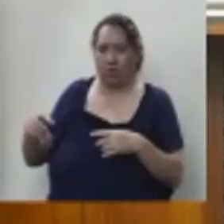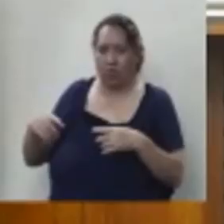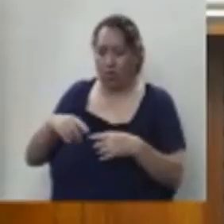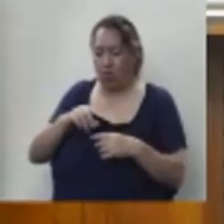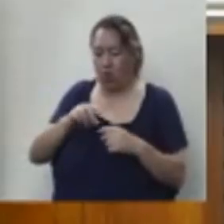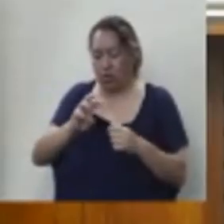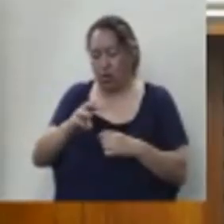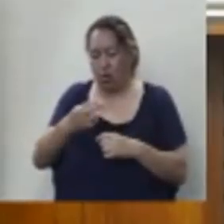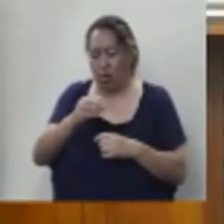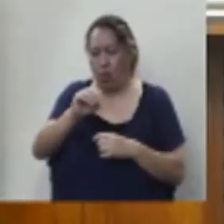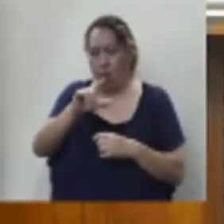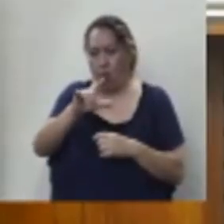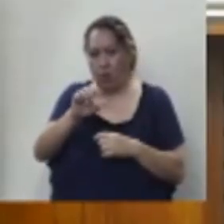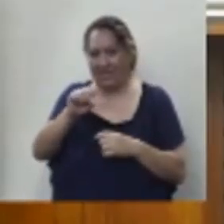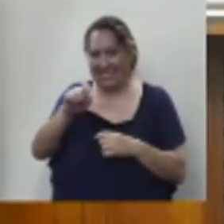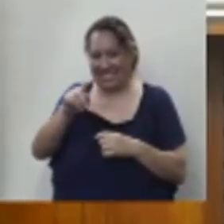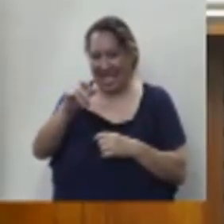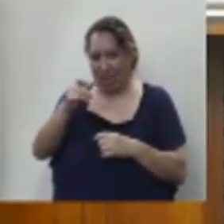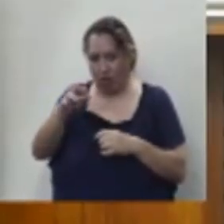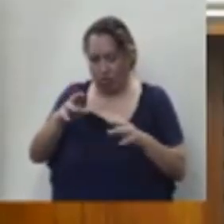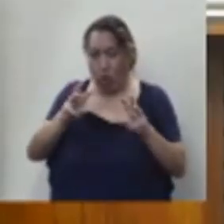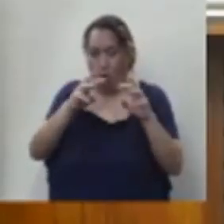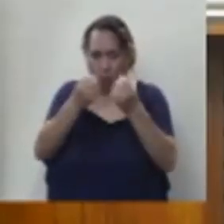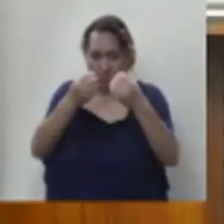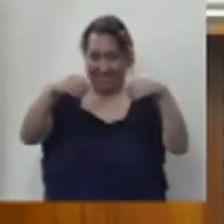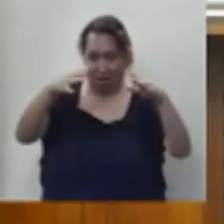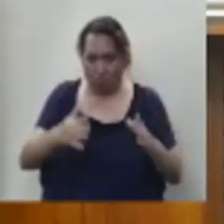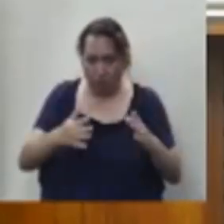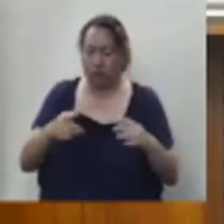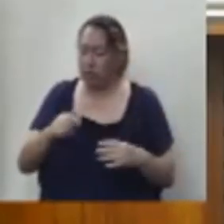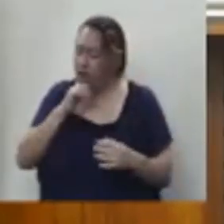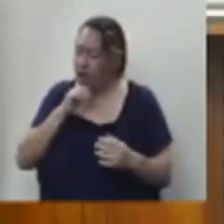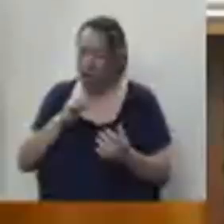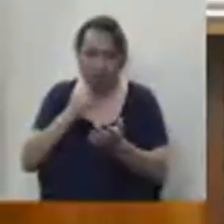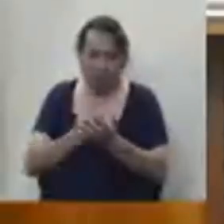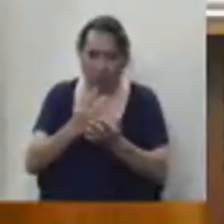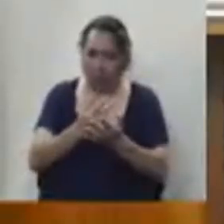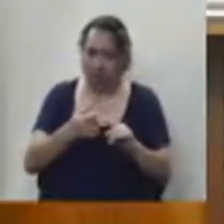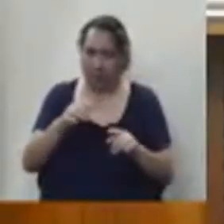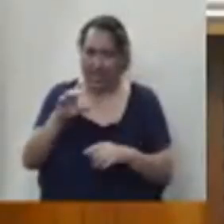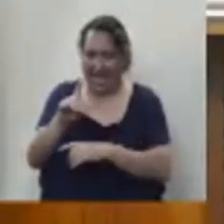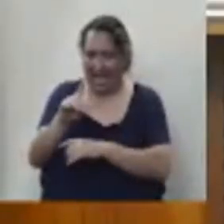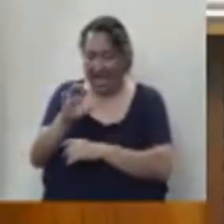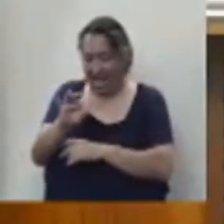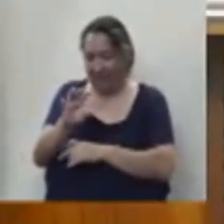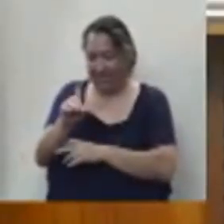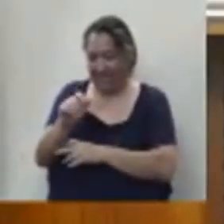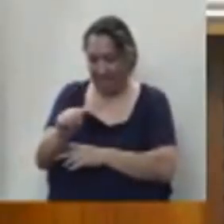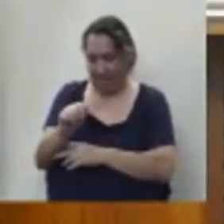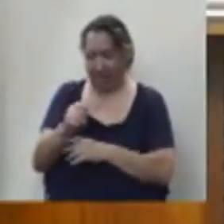were not FDA approved. And so that's the thing that we're working with as part of the